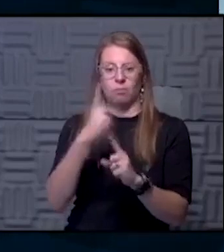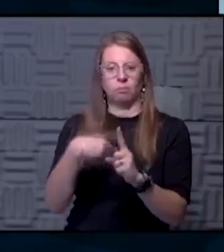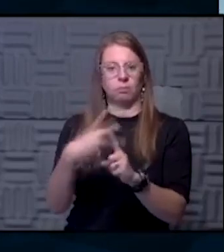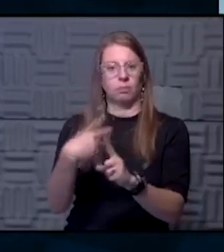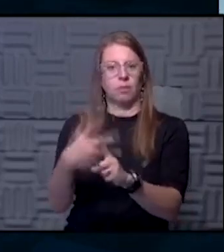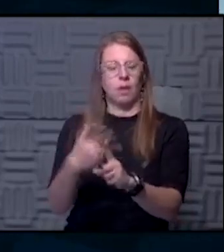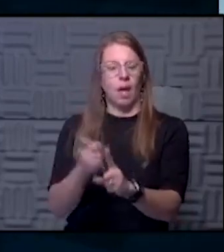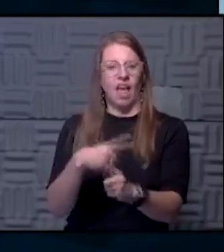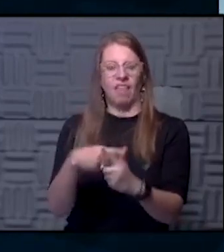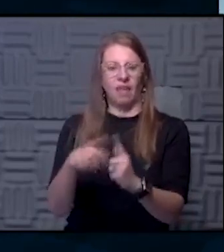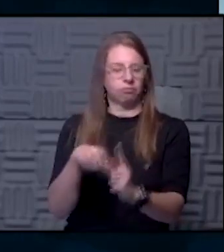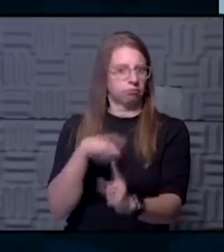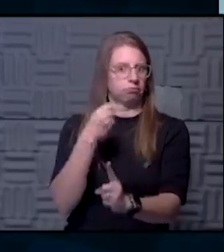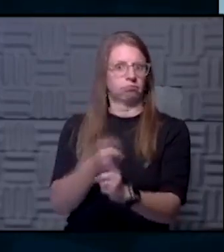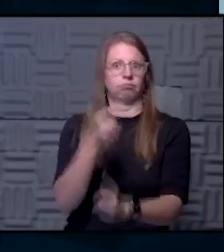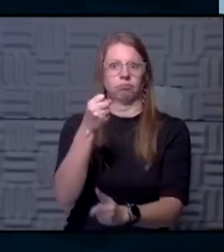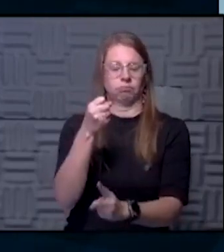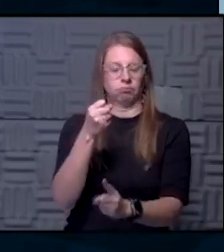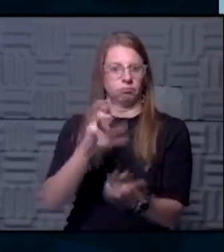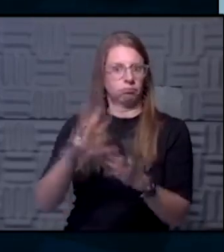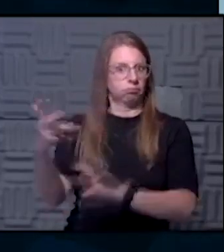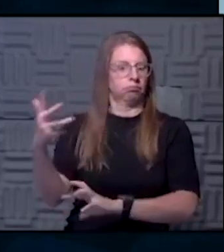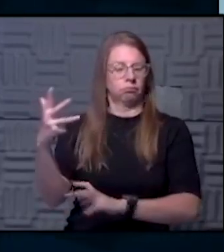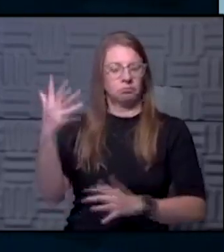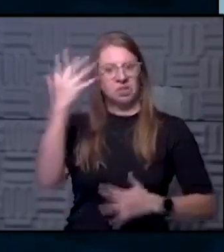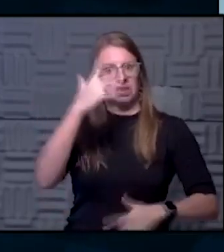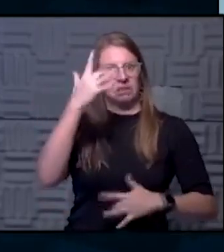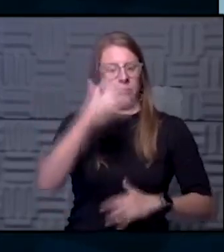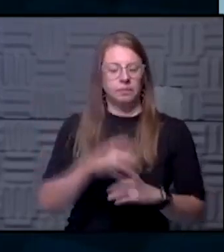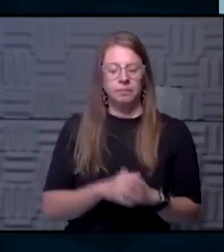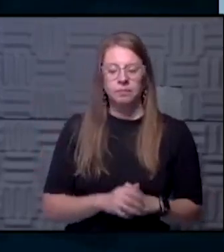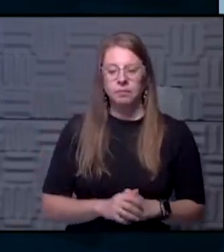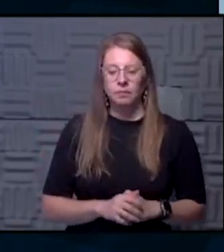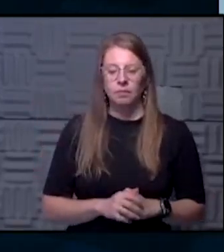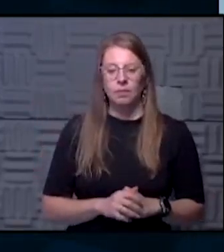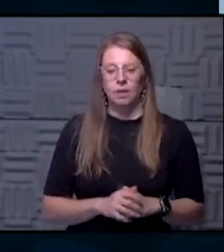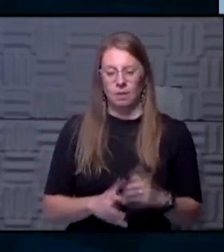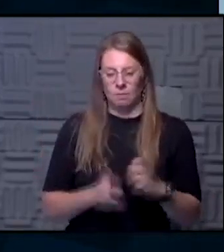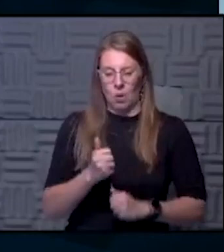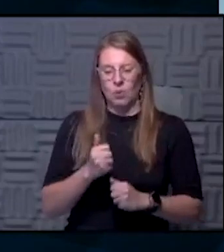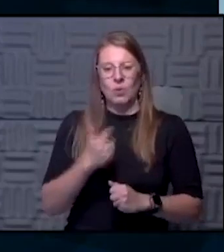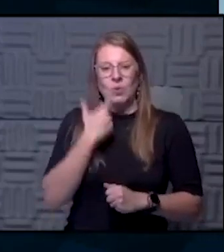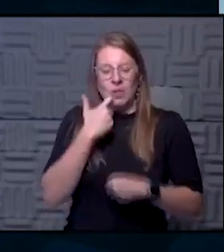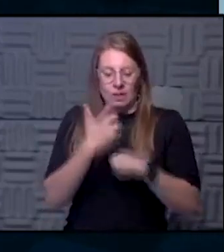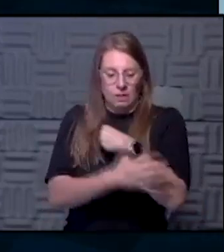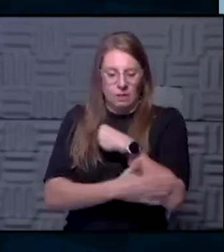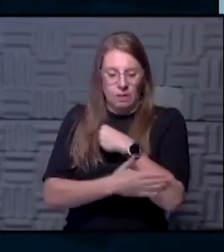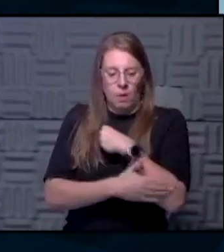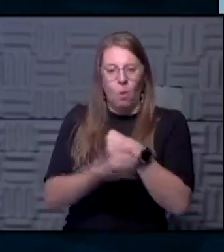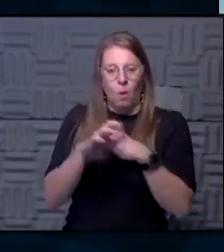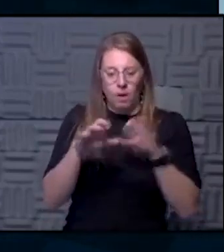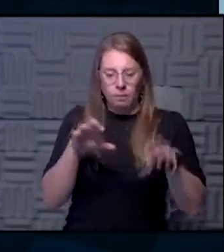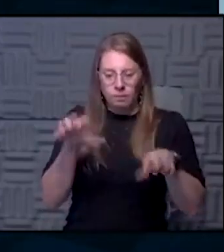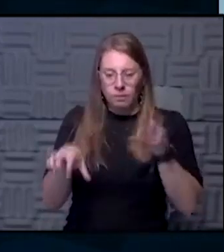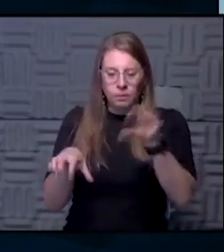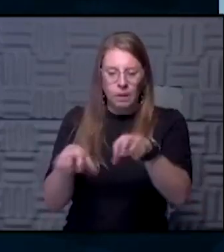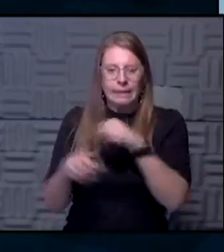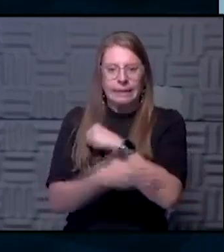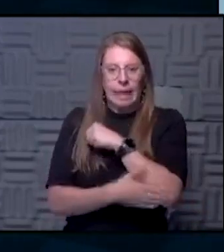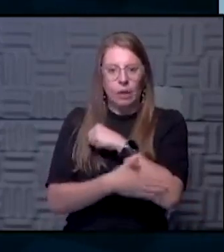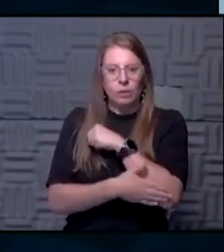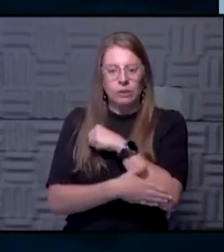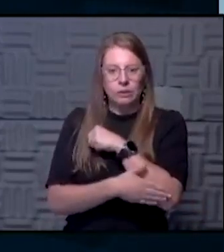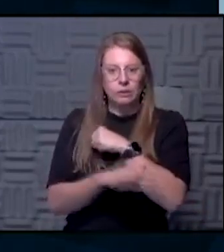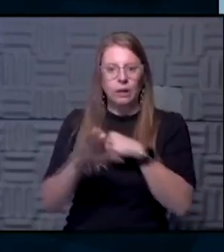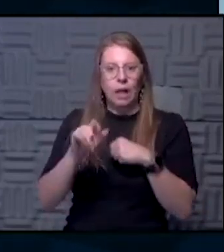of a sudden they did. So where there's the most recent county or cluster of counties, that seems to